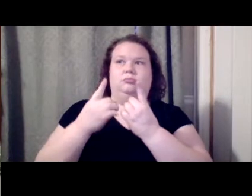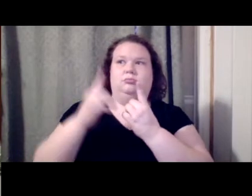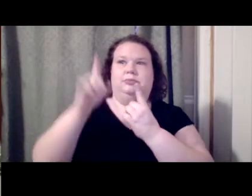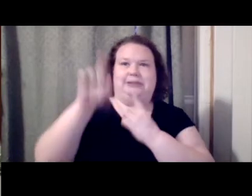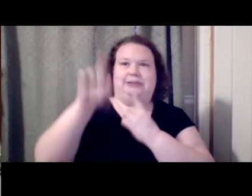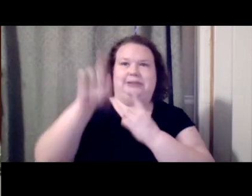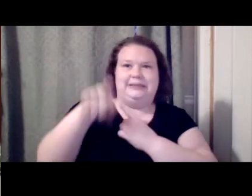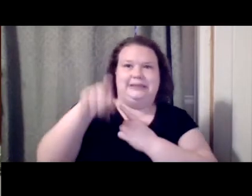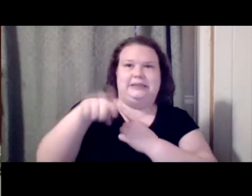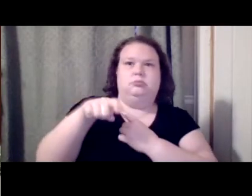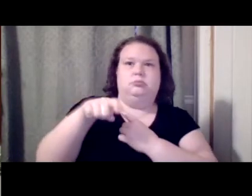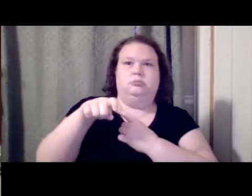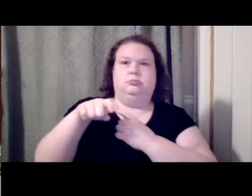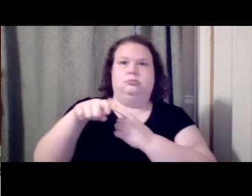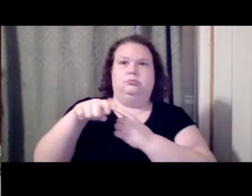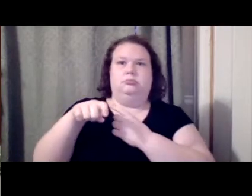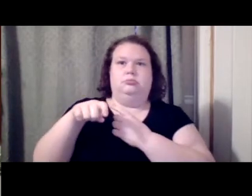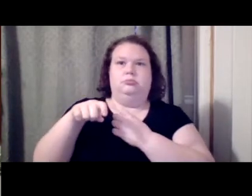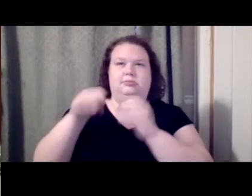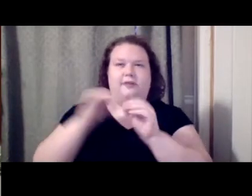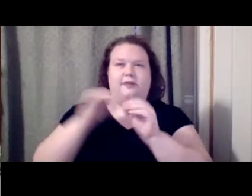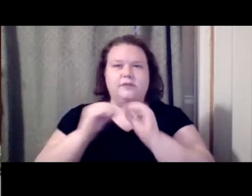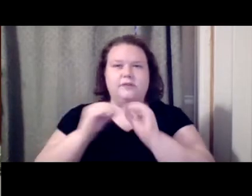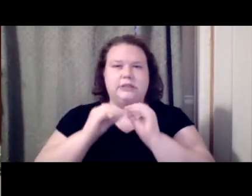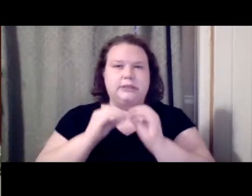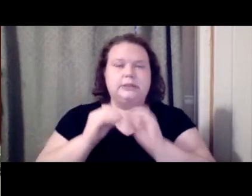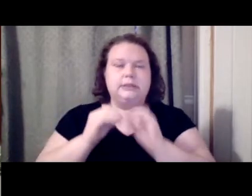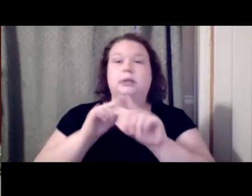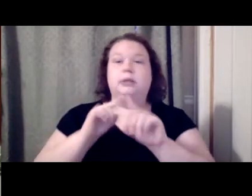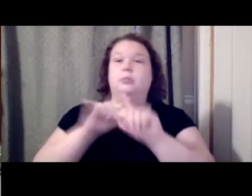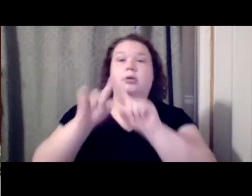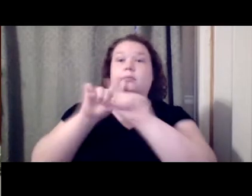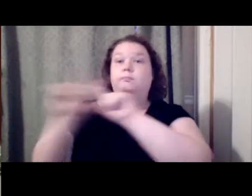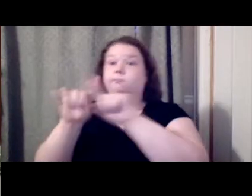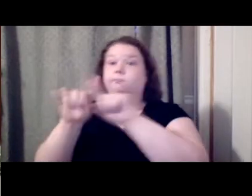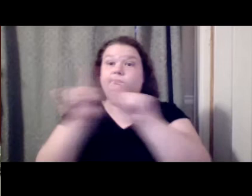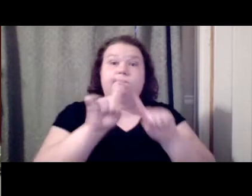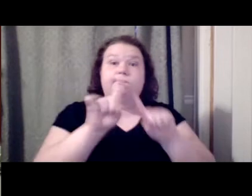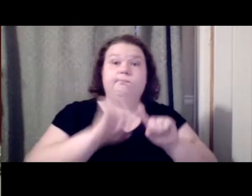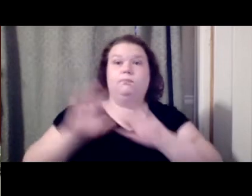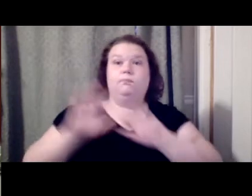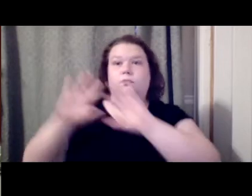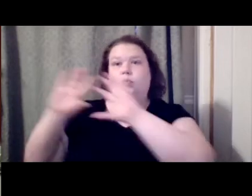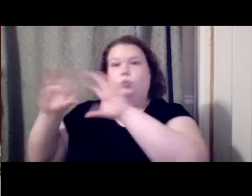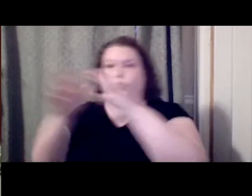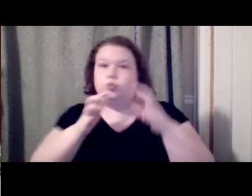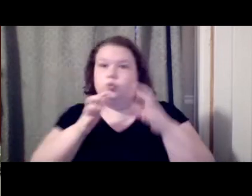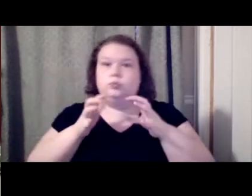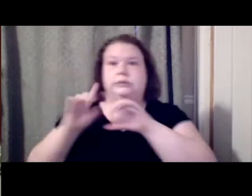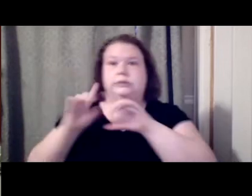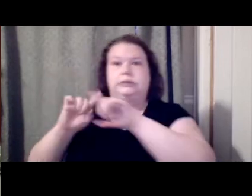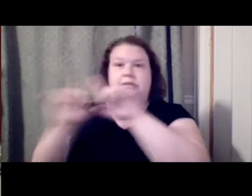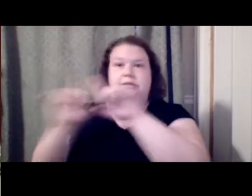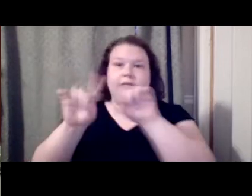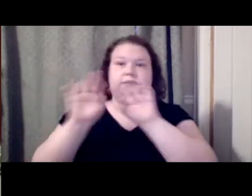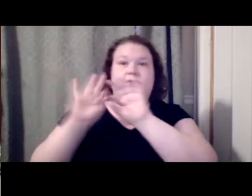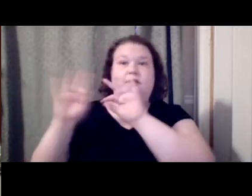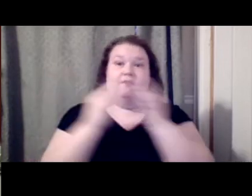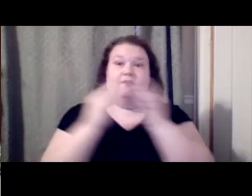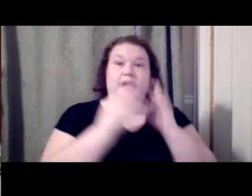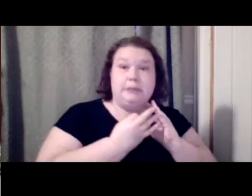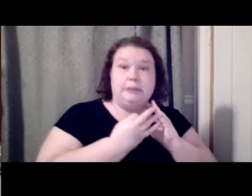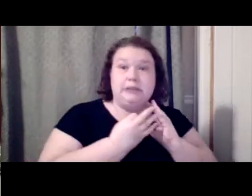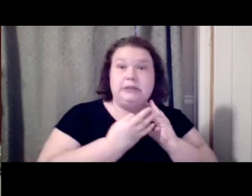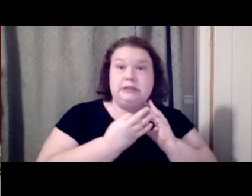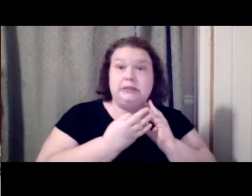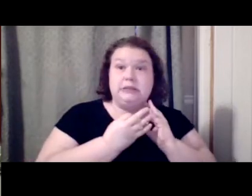with these different diverse populations, which is the key for success, I think, in any high school, is to see